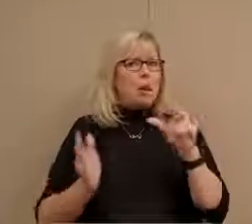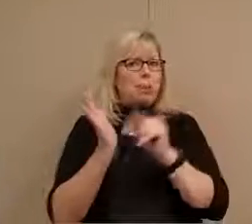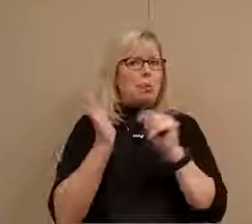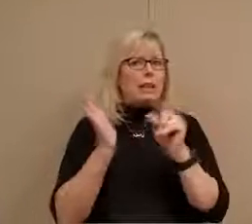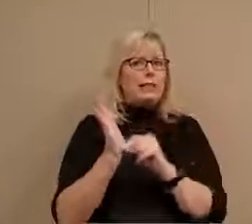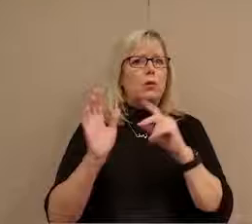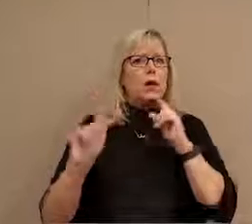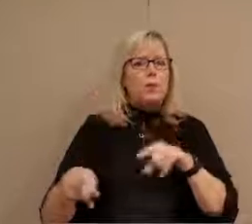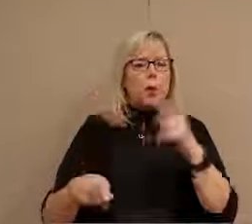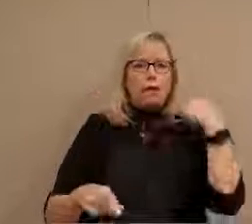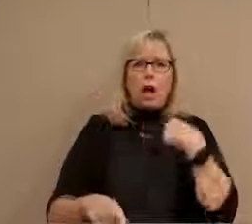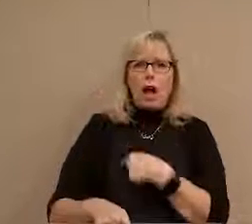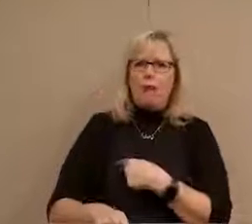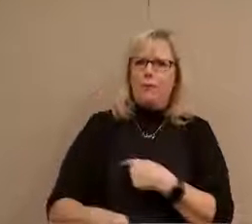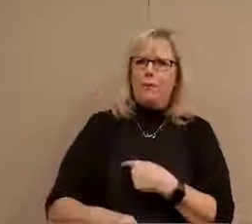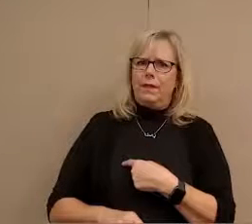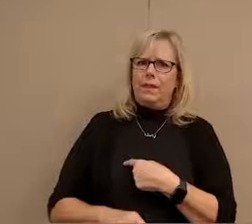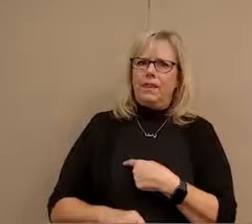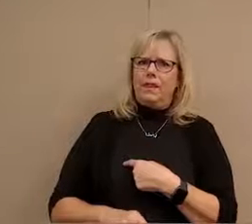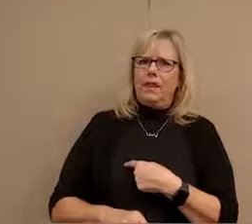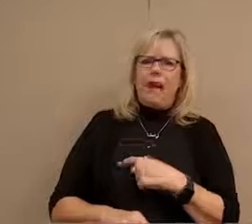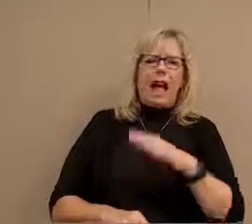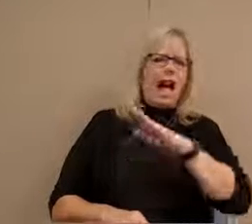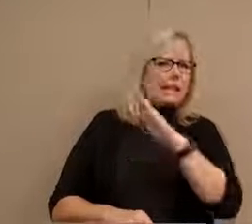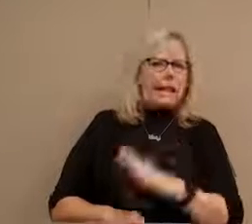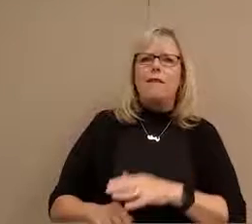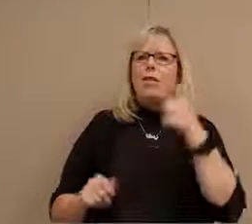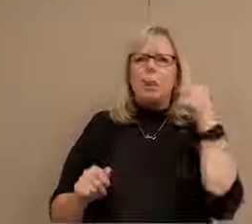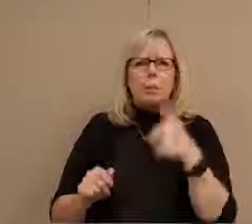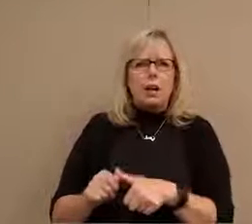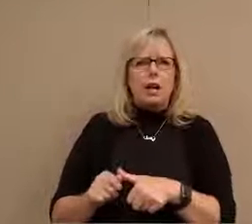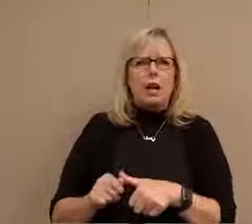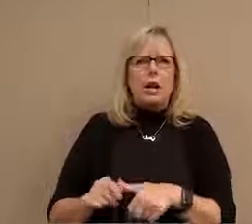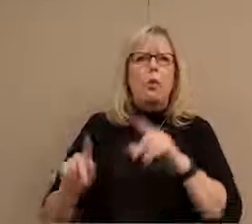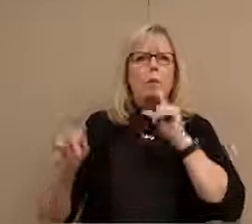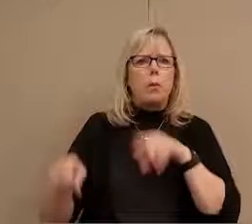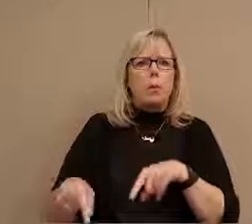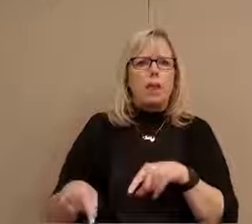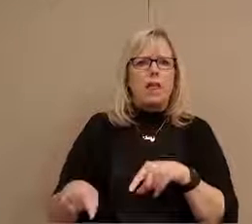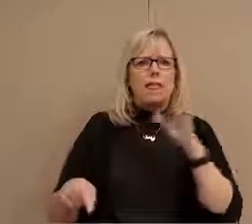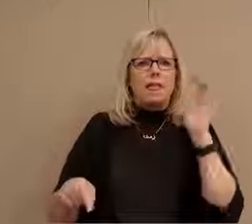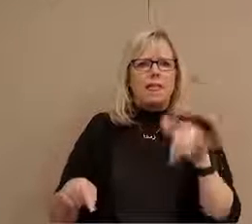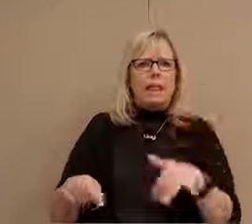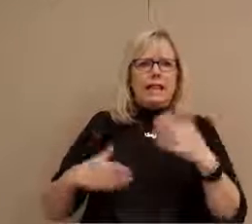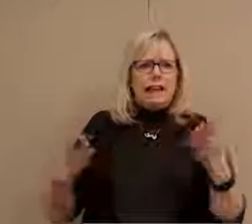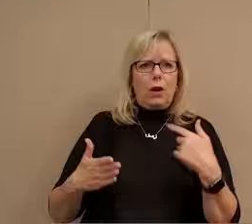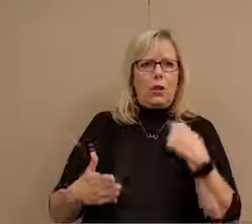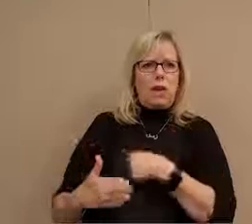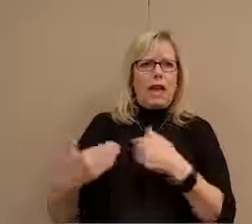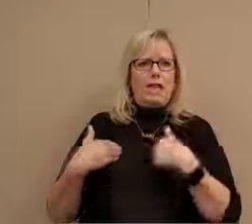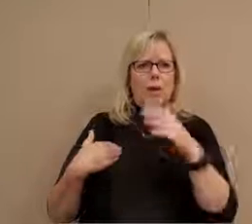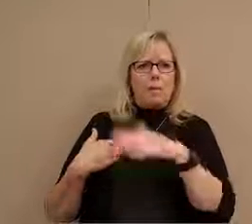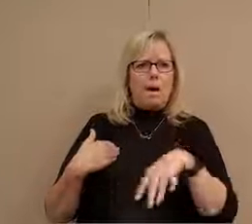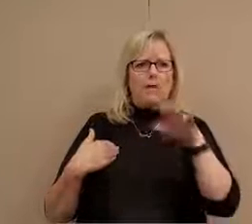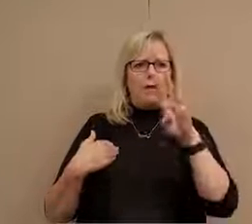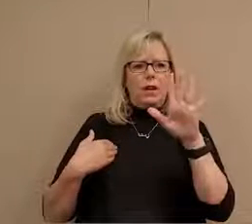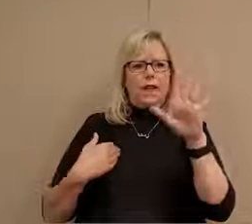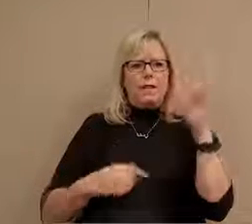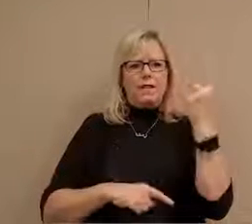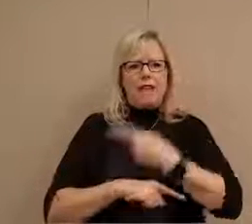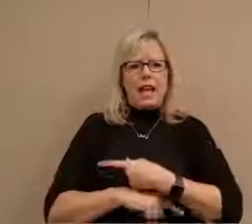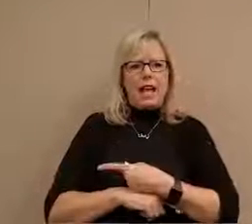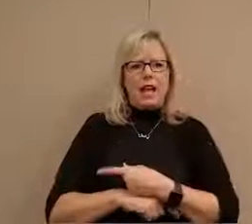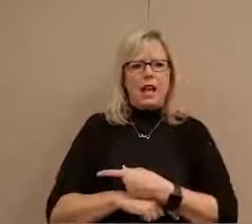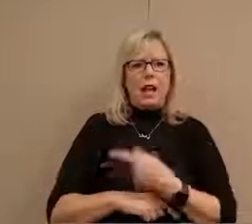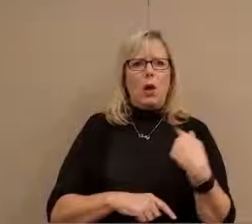the reports for us, but I never remember a report that here we have about 45 days where